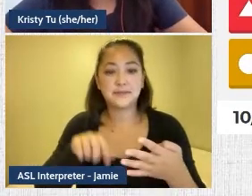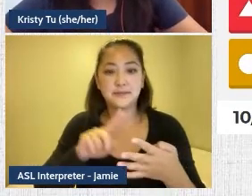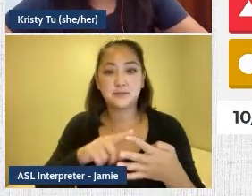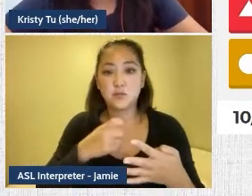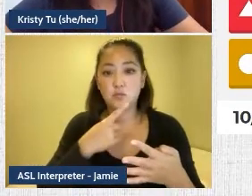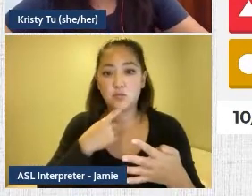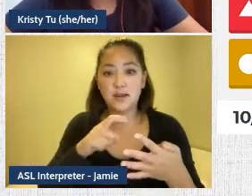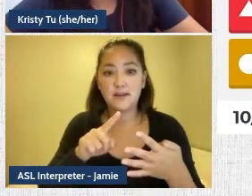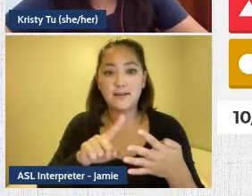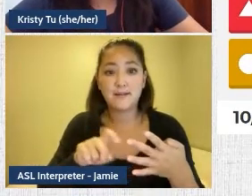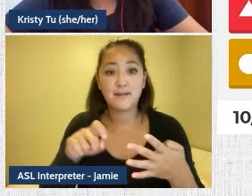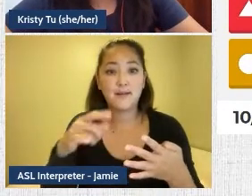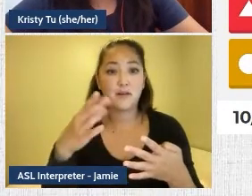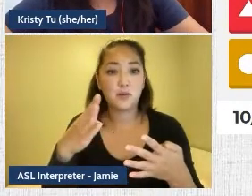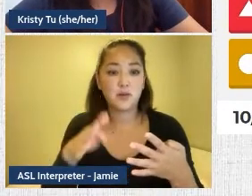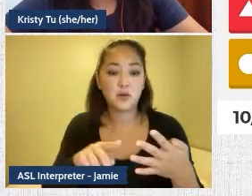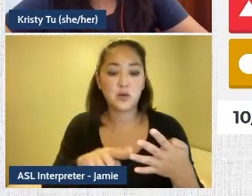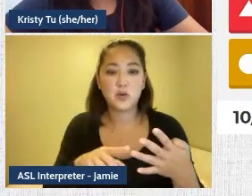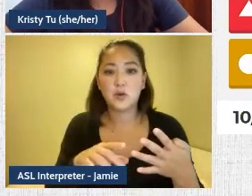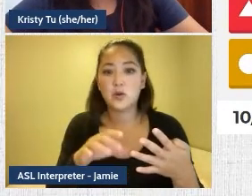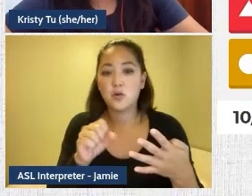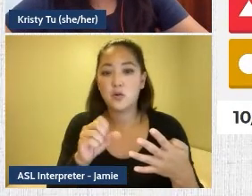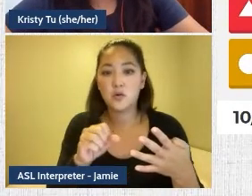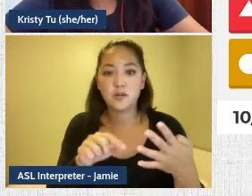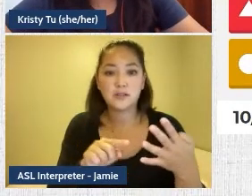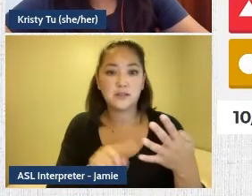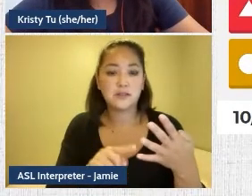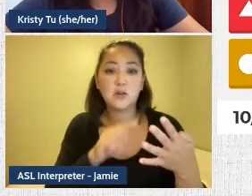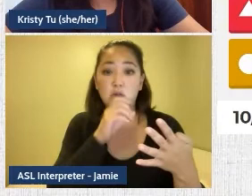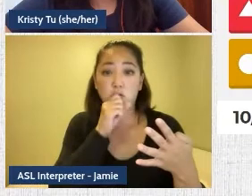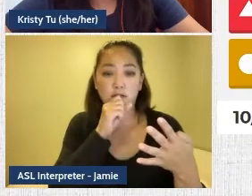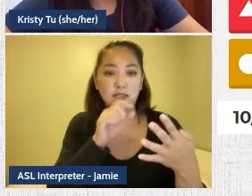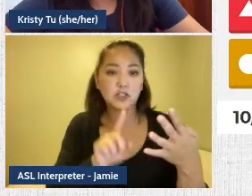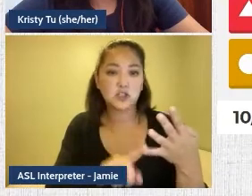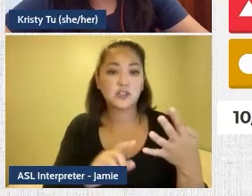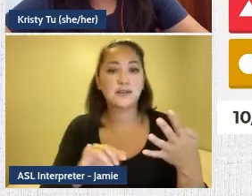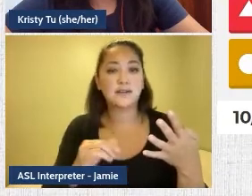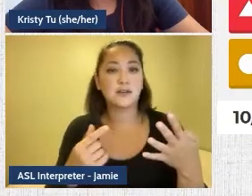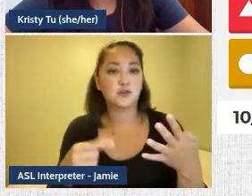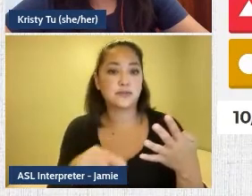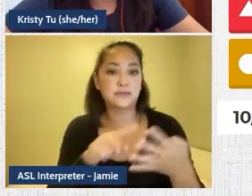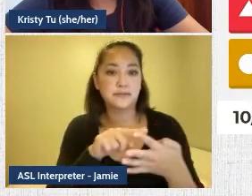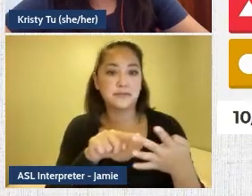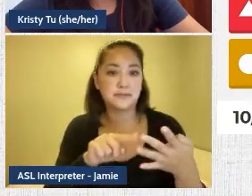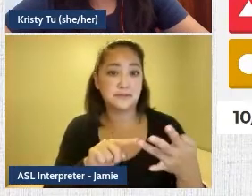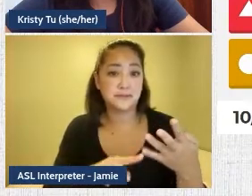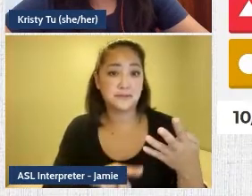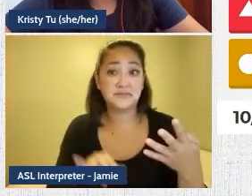1931? This is a good question. Mm-hmm.